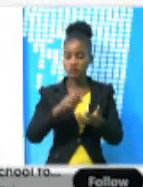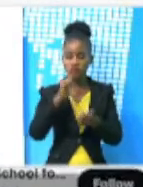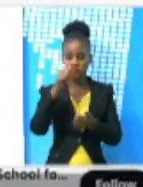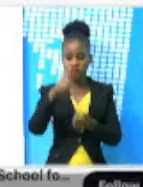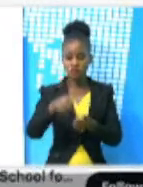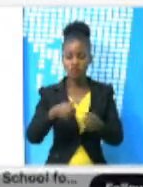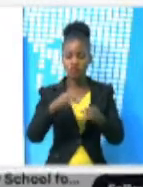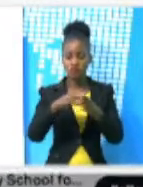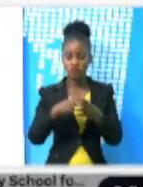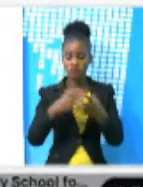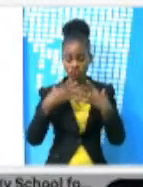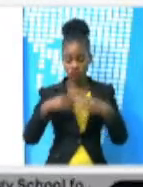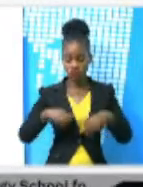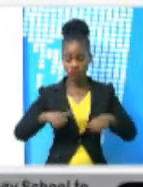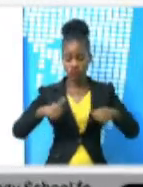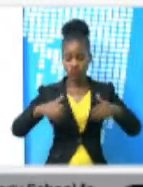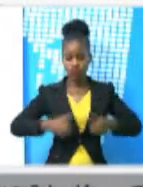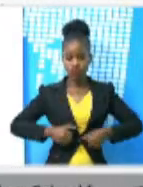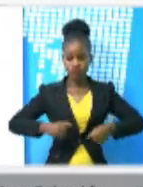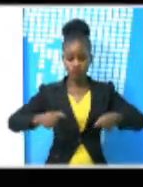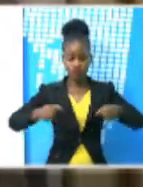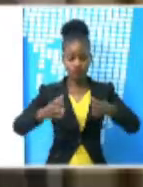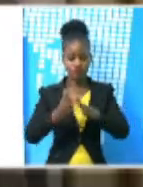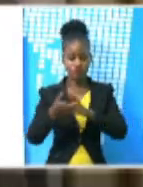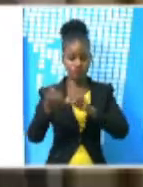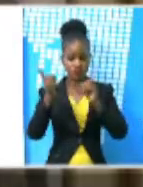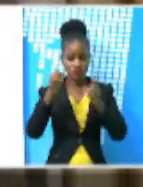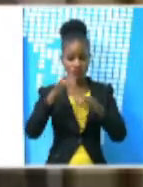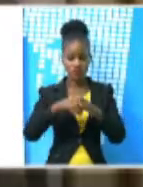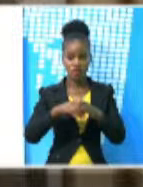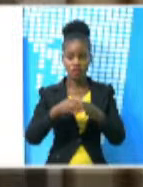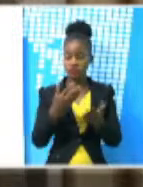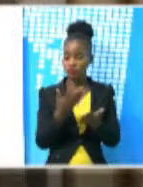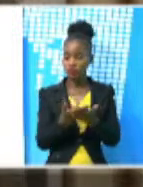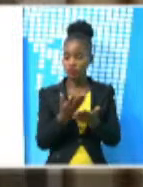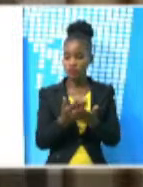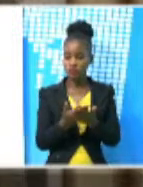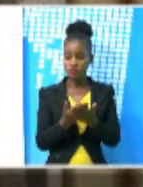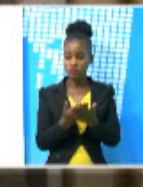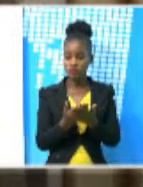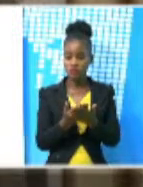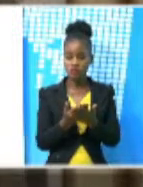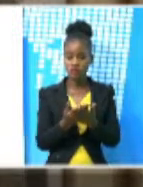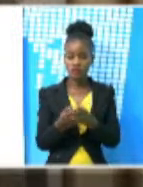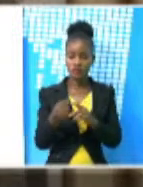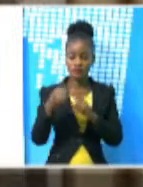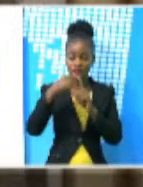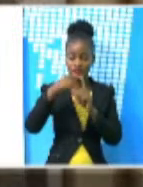key nutrition and market-sensitive agro-produce. There is a proposal to